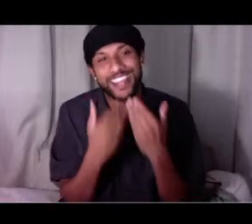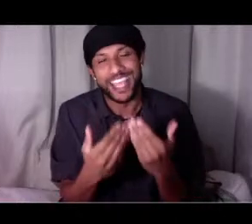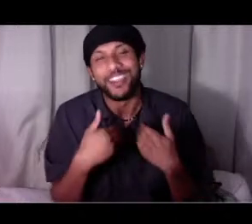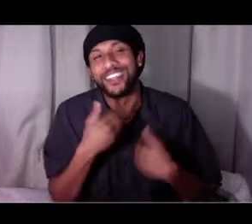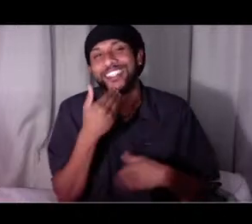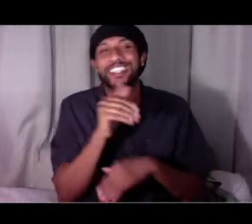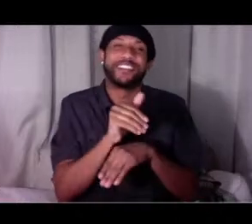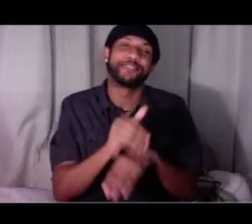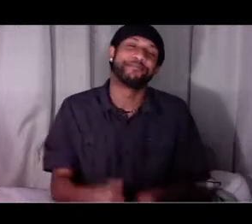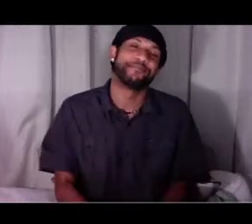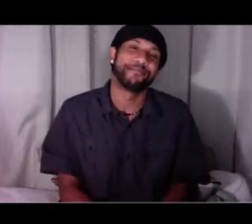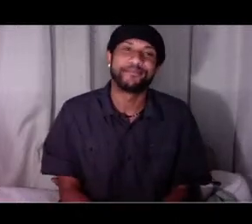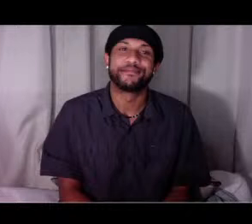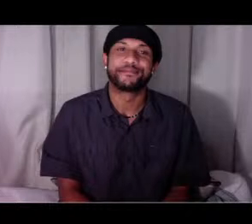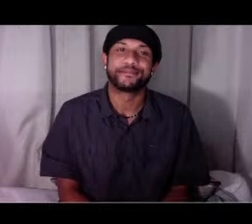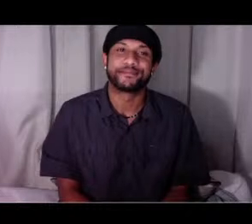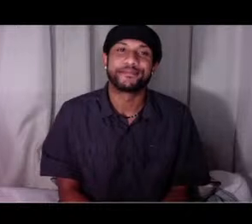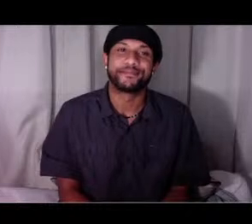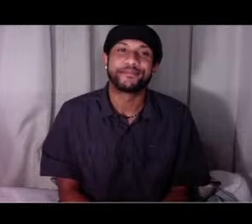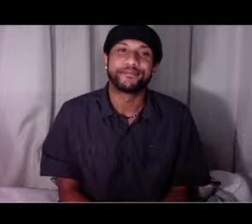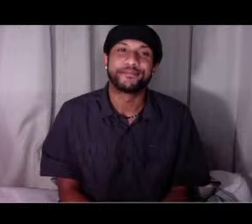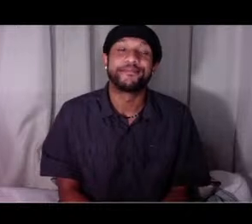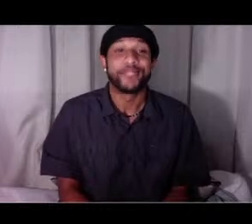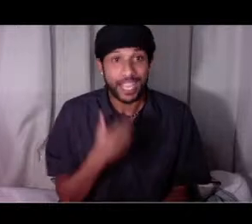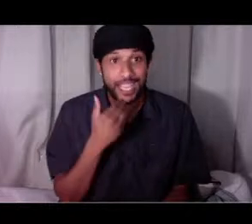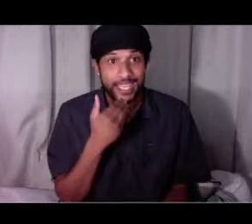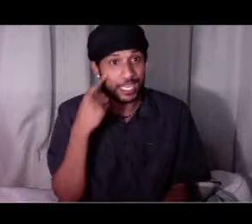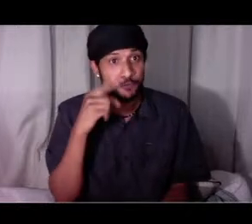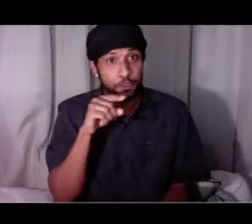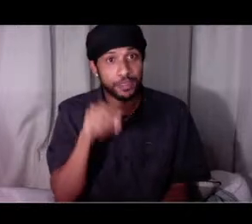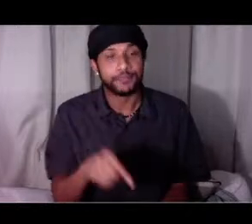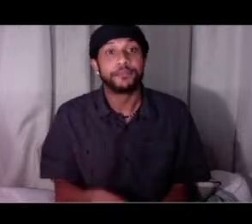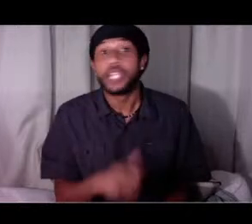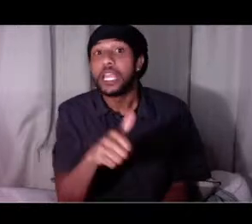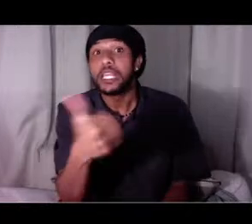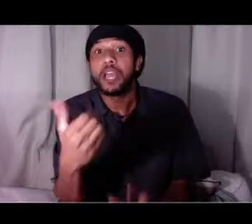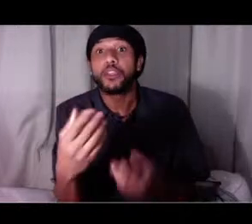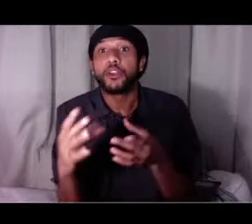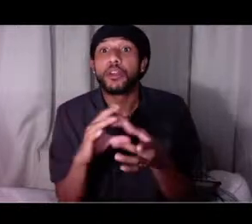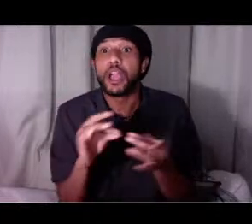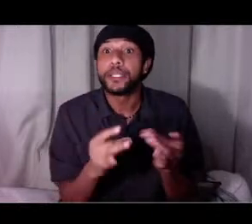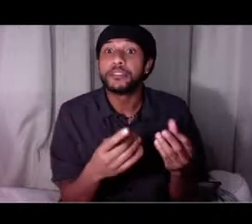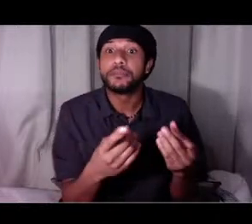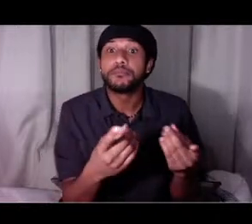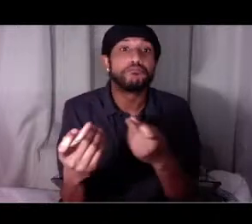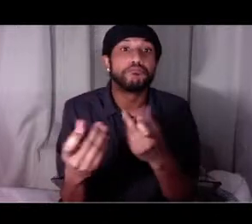great evening thank you great thank you for that board member Poes any other